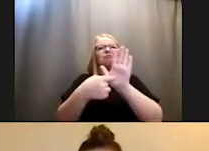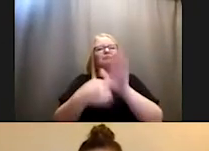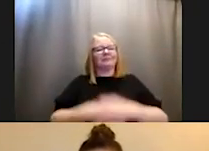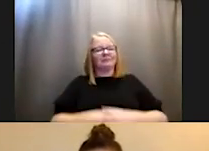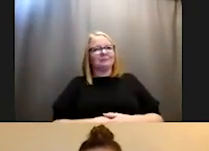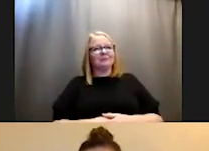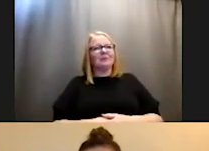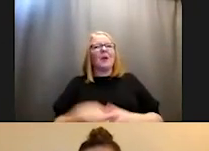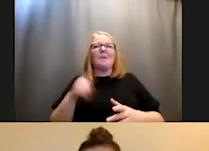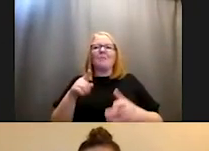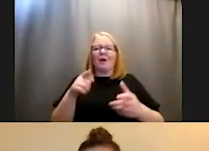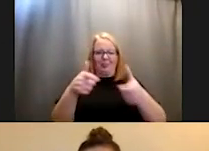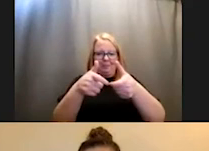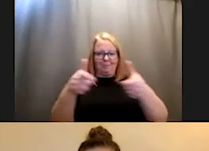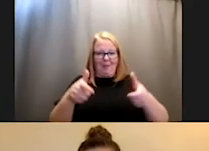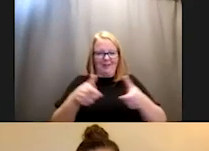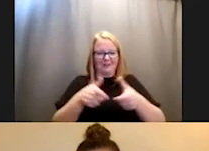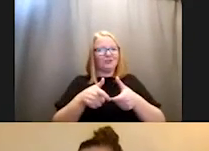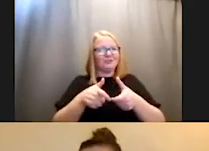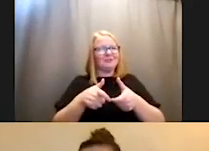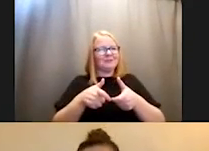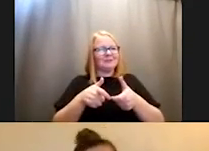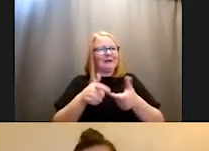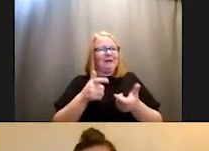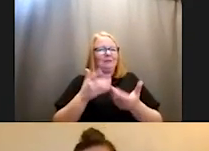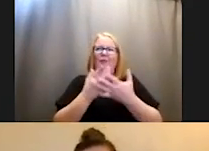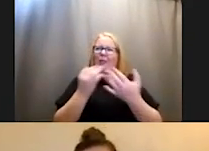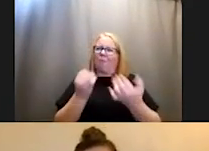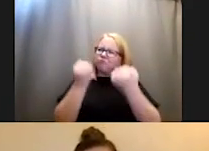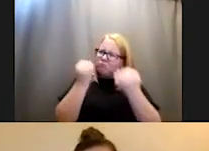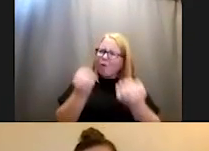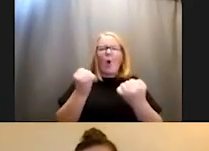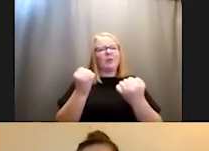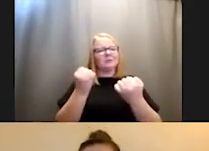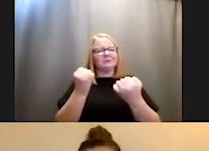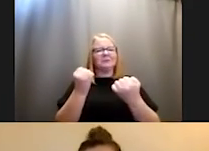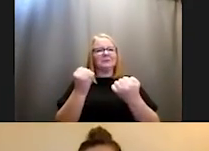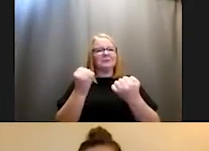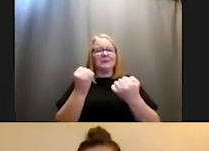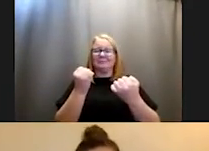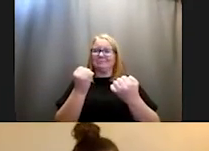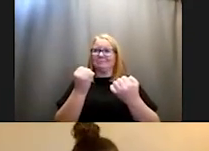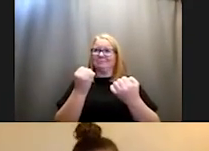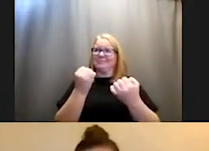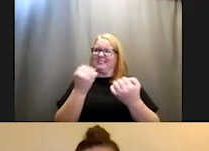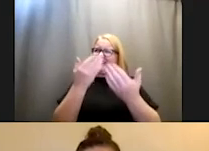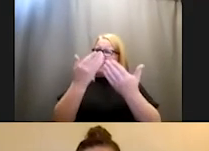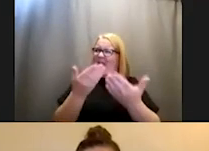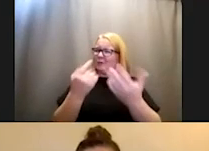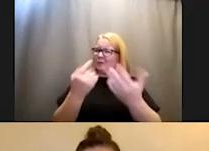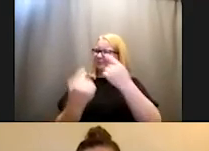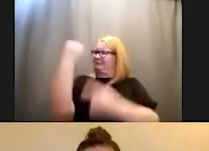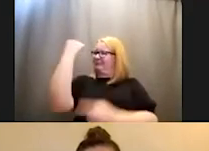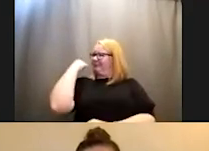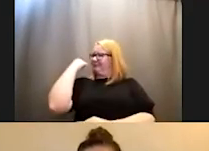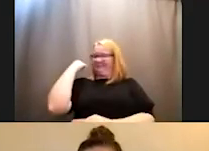that the packaging, which was so bold back in the 1960s, is almost identical today. It's really not changed very